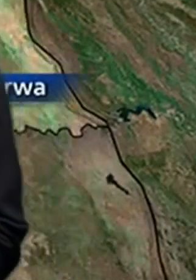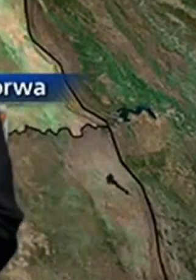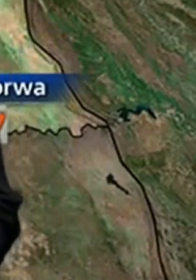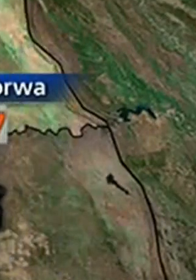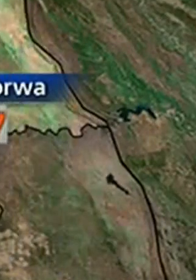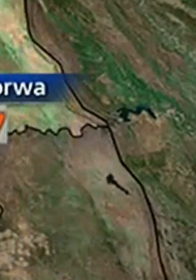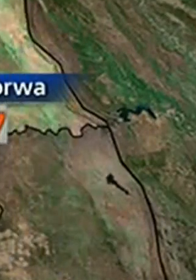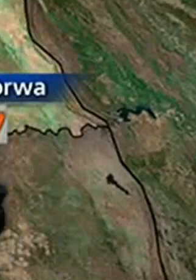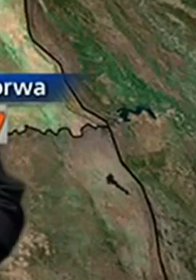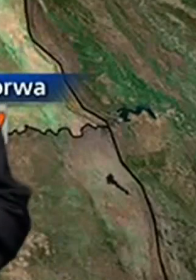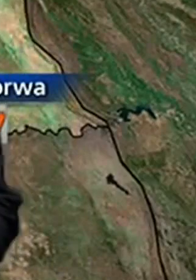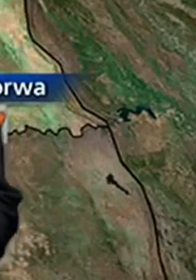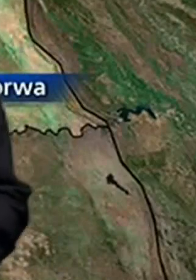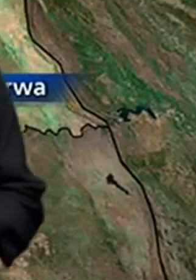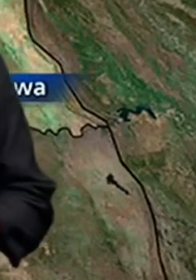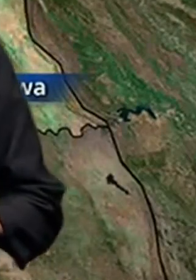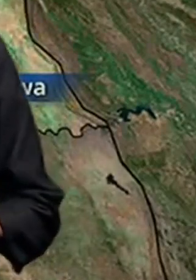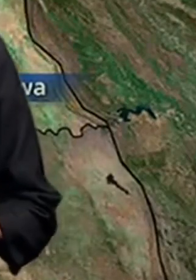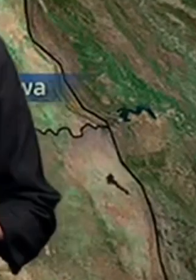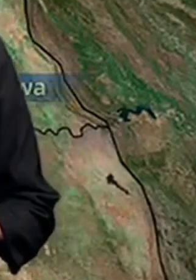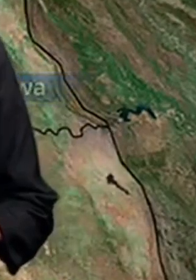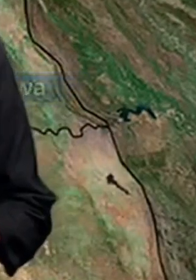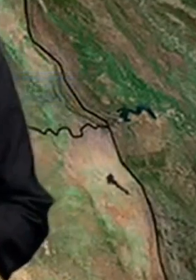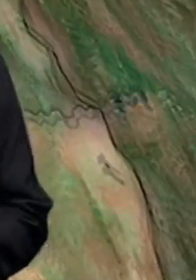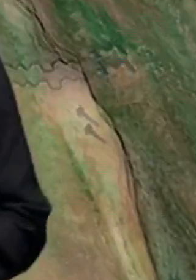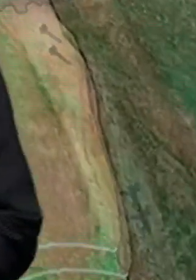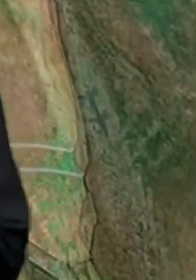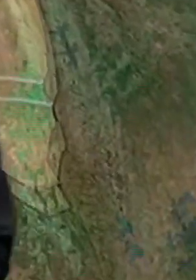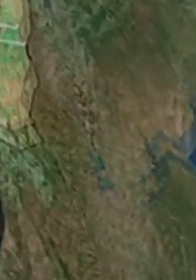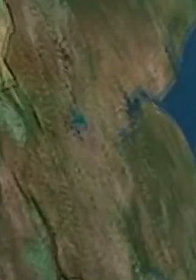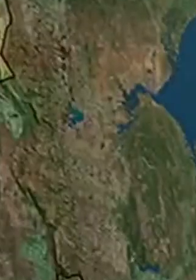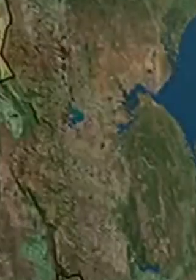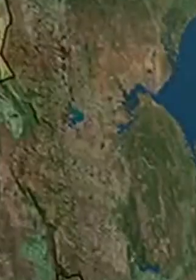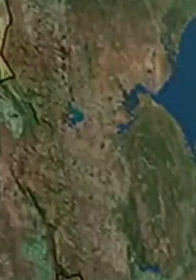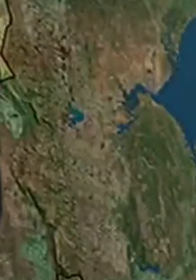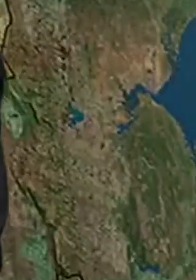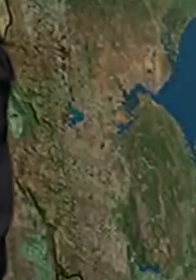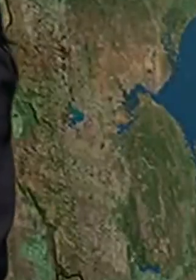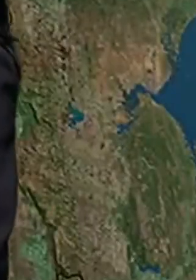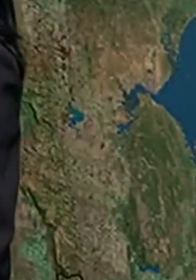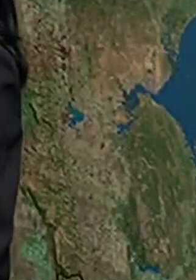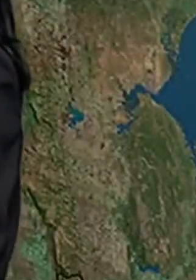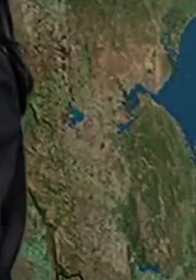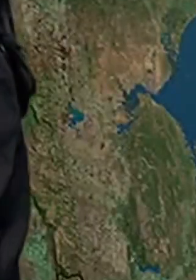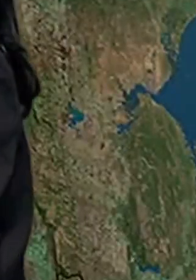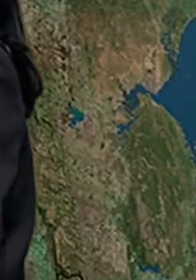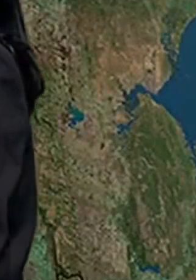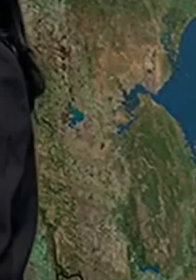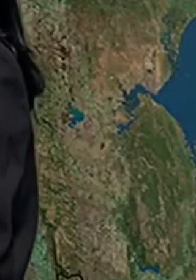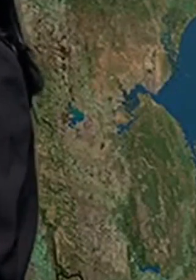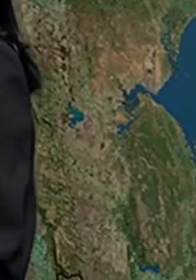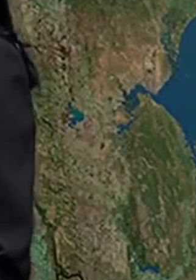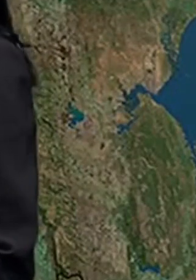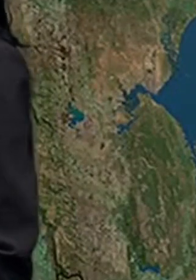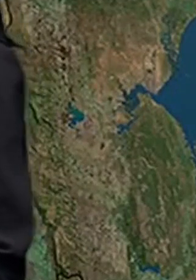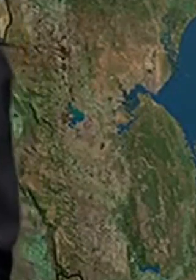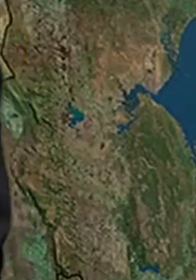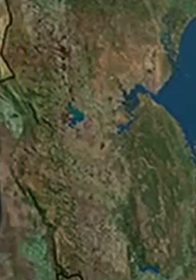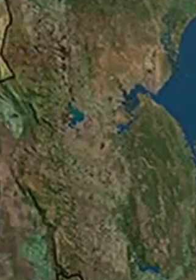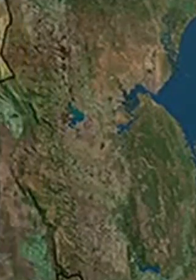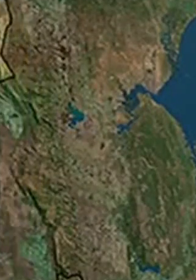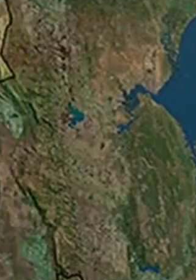Phalale tla nna mogote thata ka digata di le 35 mo Thapameng re bela province ya Mpumalanga le teng mo provinceng go lebega go